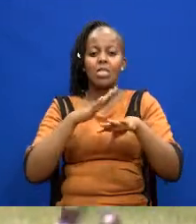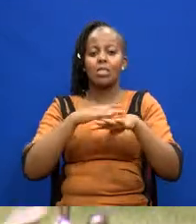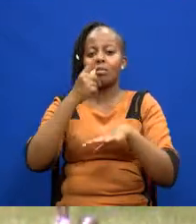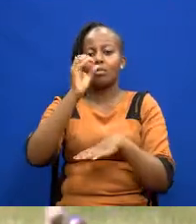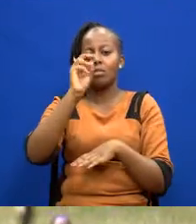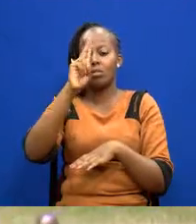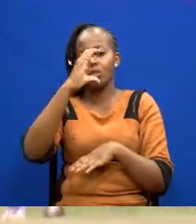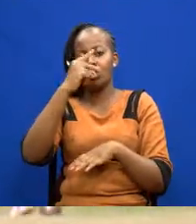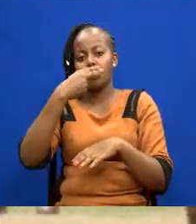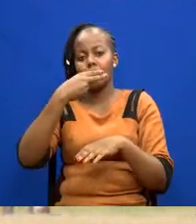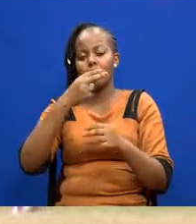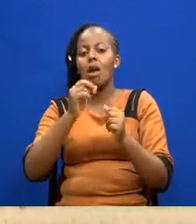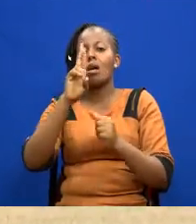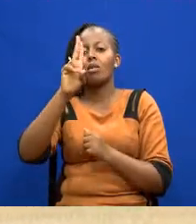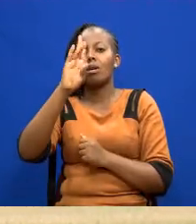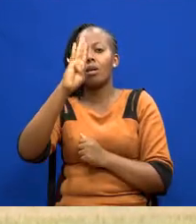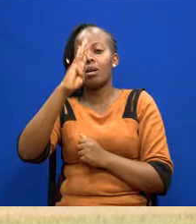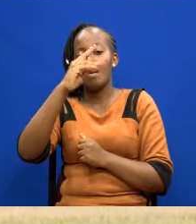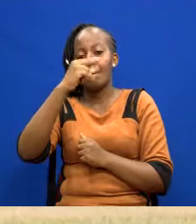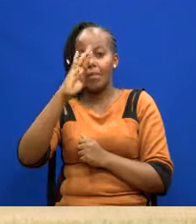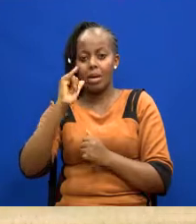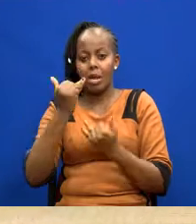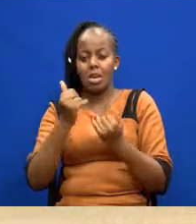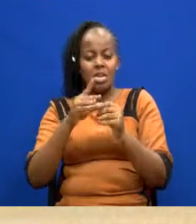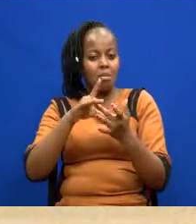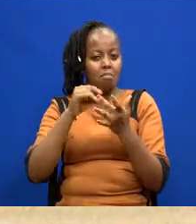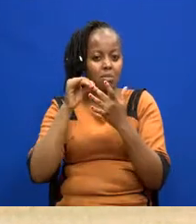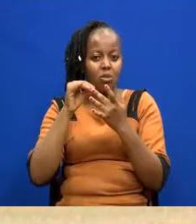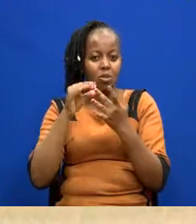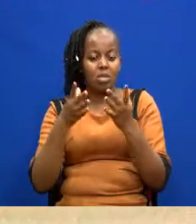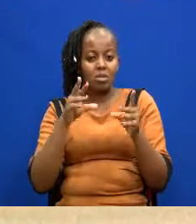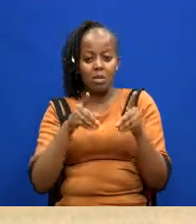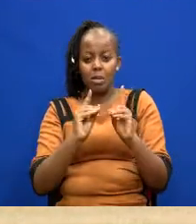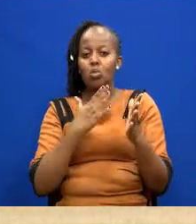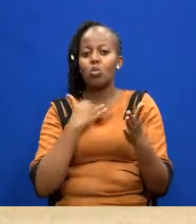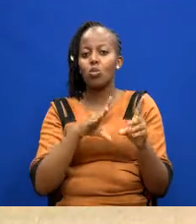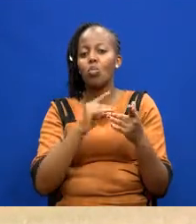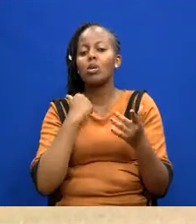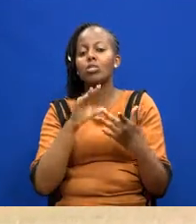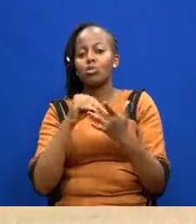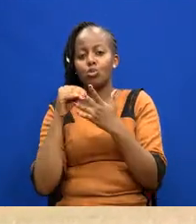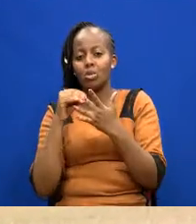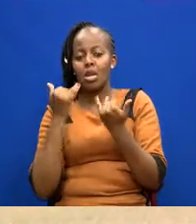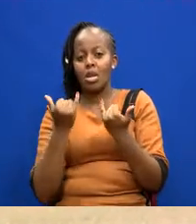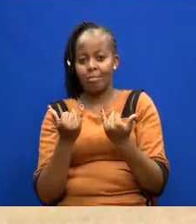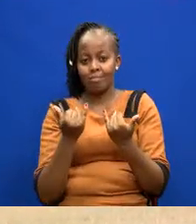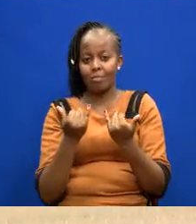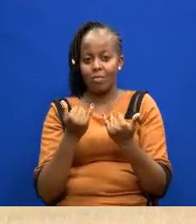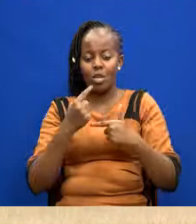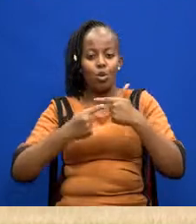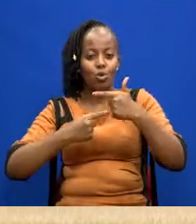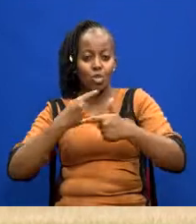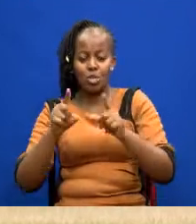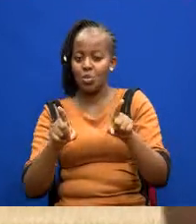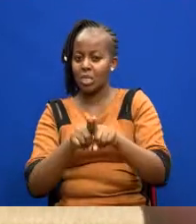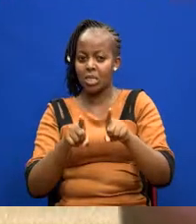rugby. Depending on which variation you want to play, the basics will apply consistently